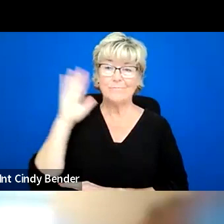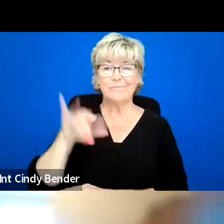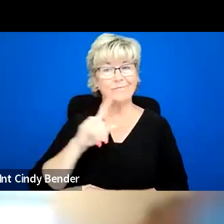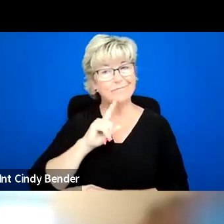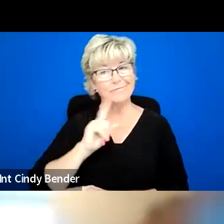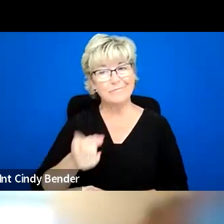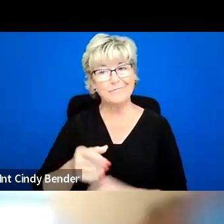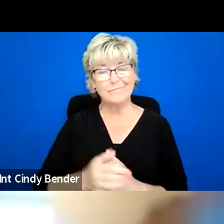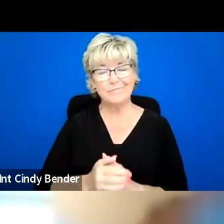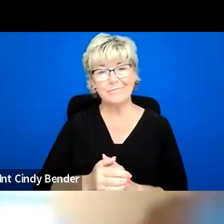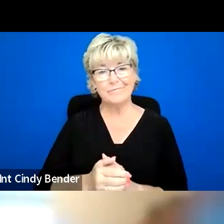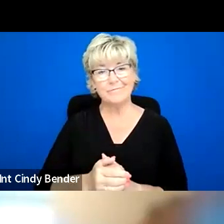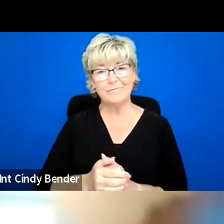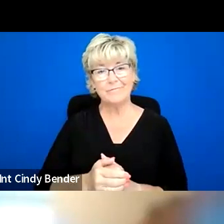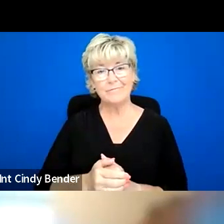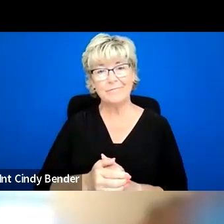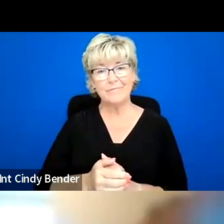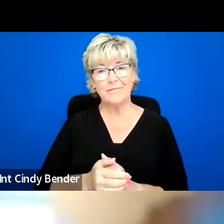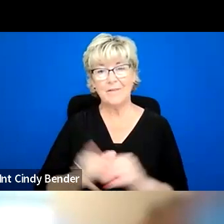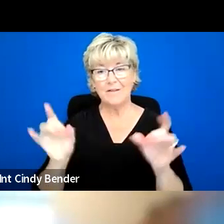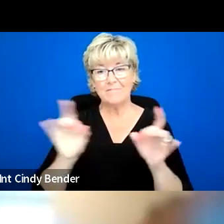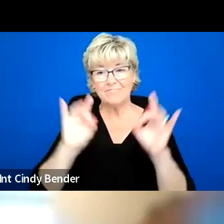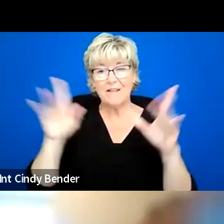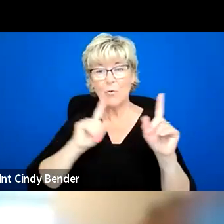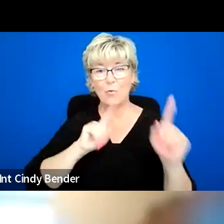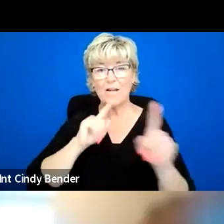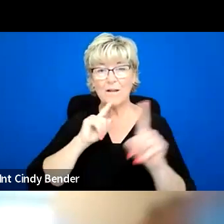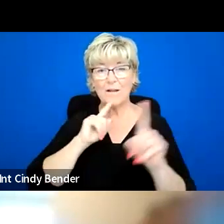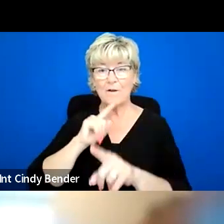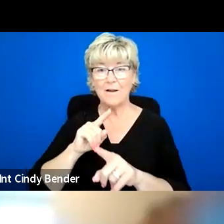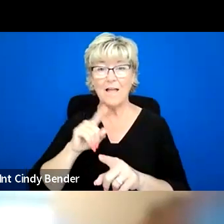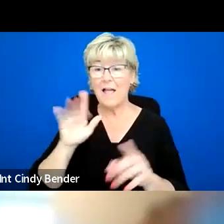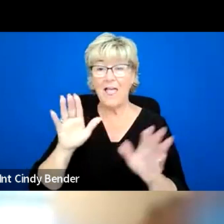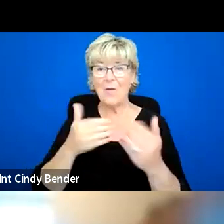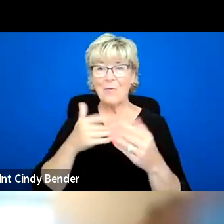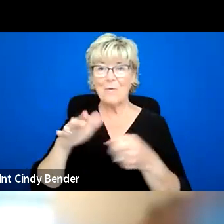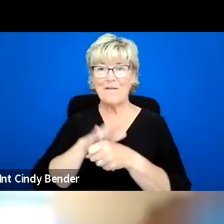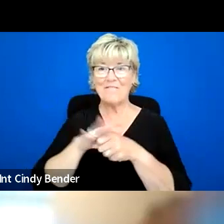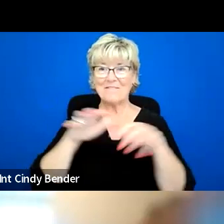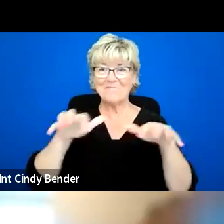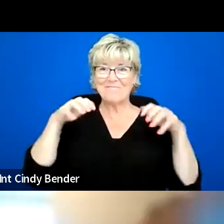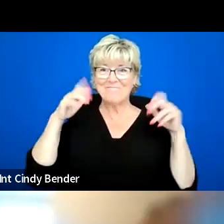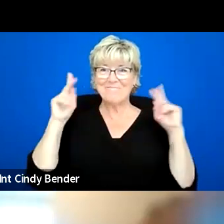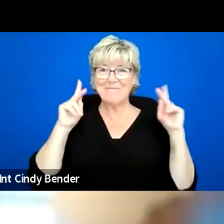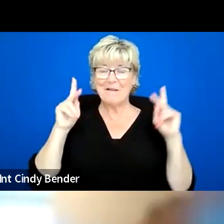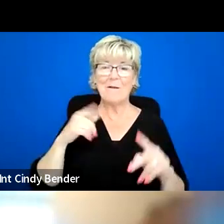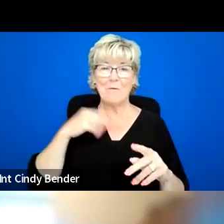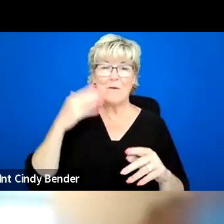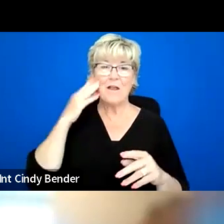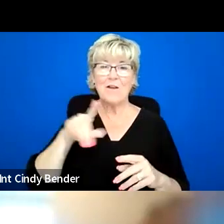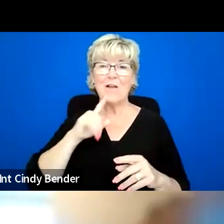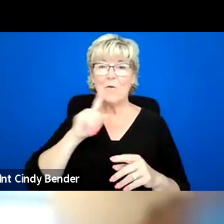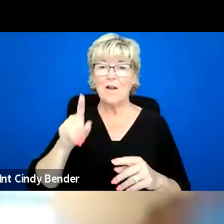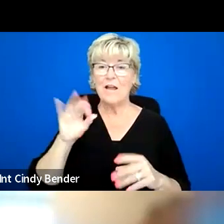realities of disaster response, and this room is filling up. We all know the realities of